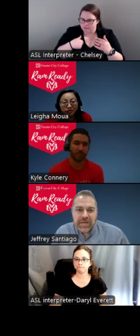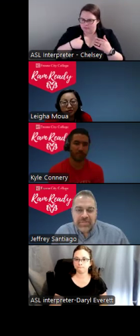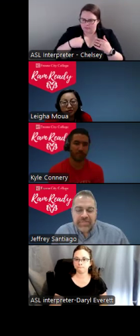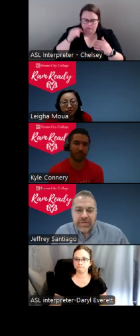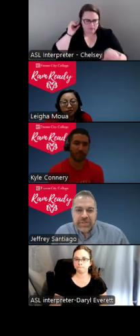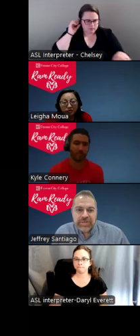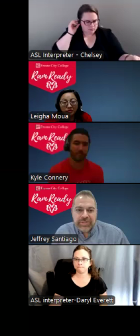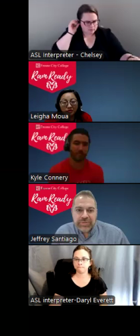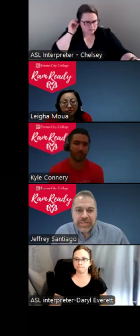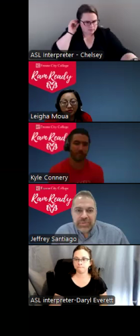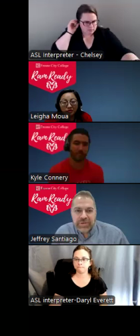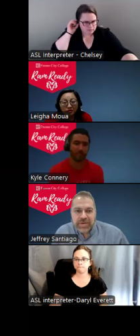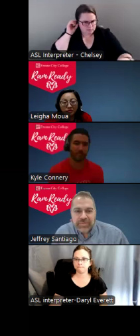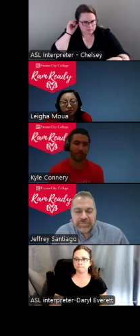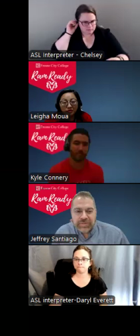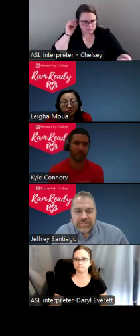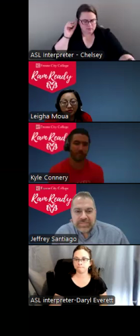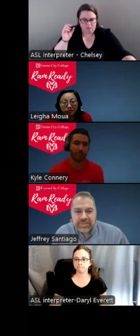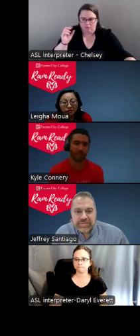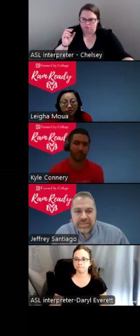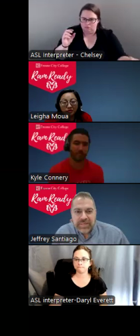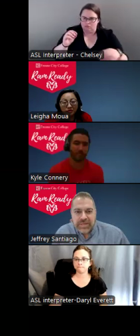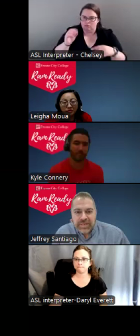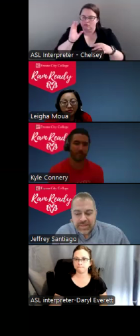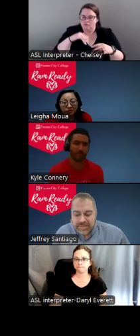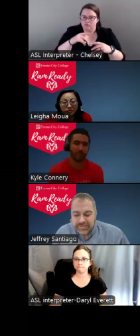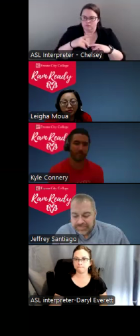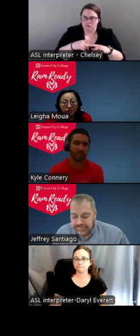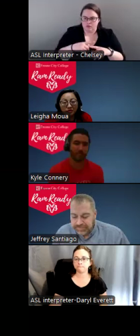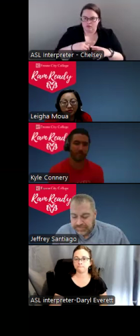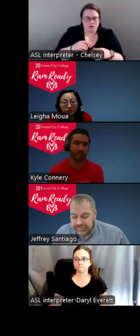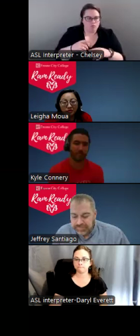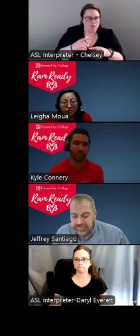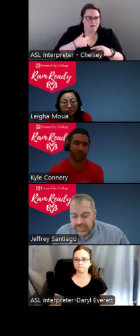engineering. So a lot of units. So that's why you have those 4 exemptions.